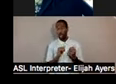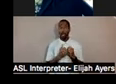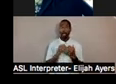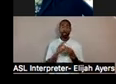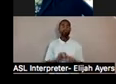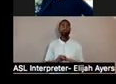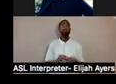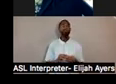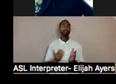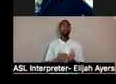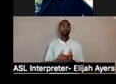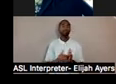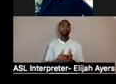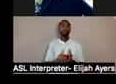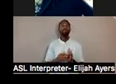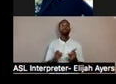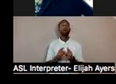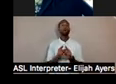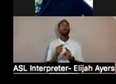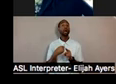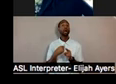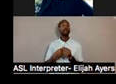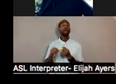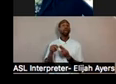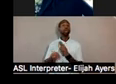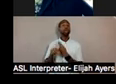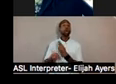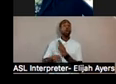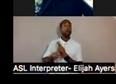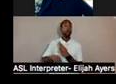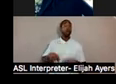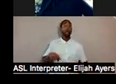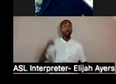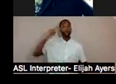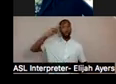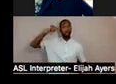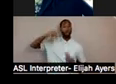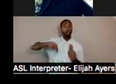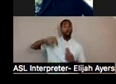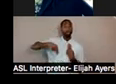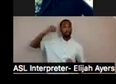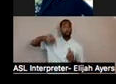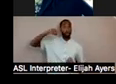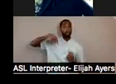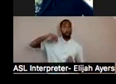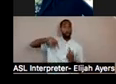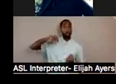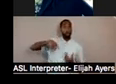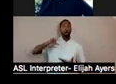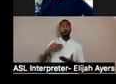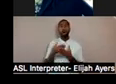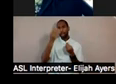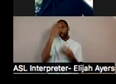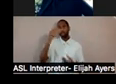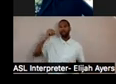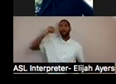to ourselves. It also has a two-way highway between the gut and the brain. So again, that information is just